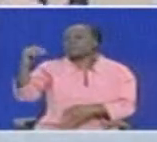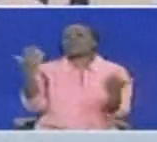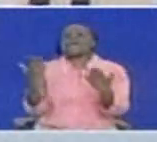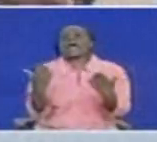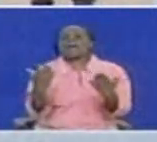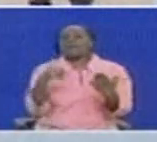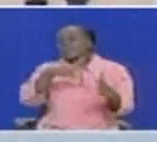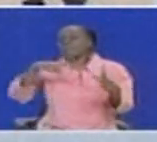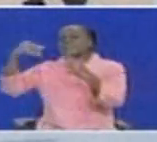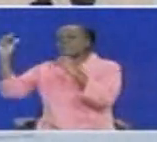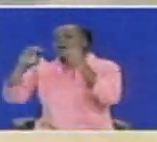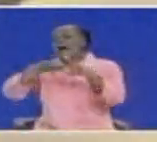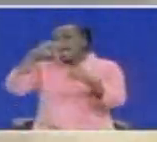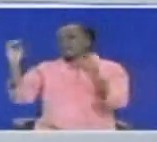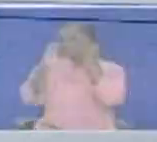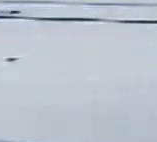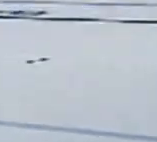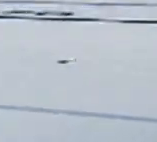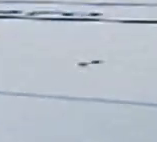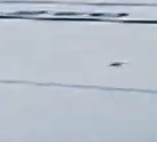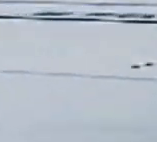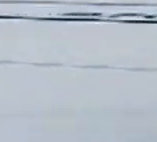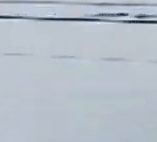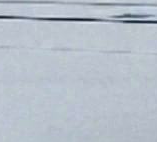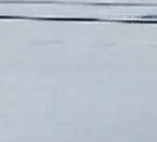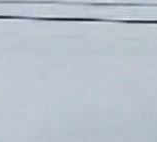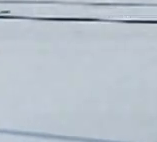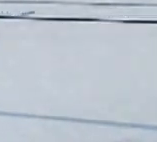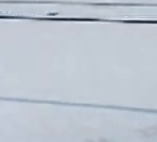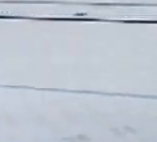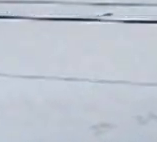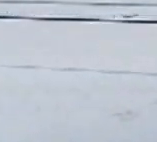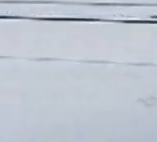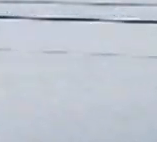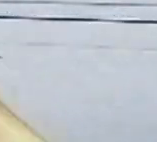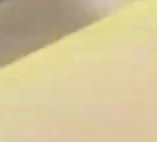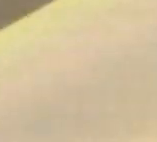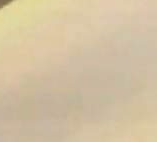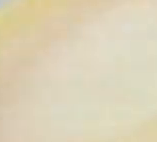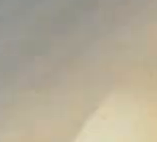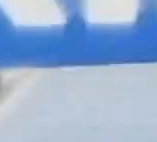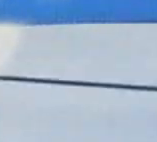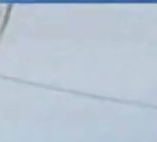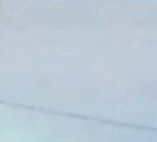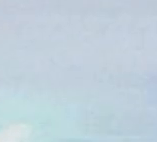we run out of this country to go where? You're watching KTN Prime.